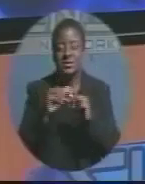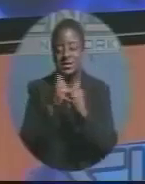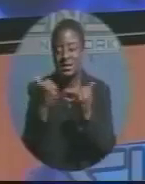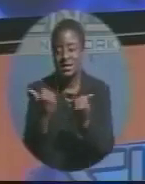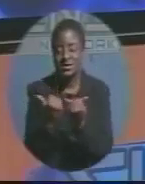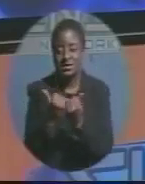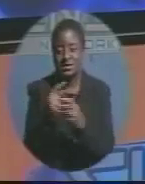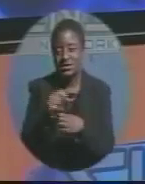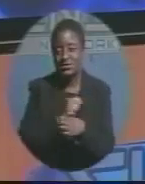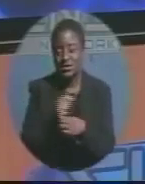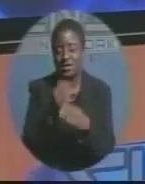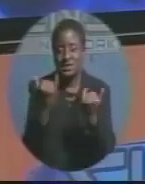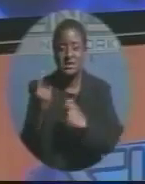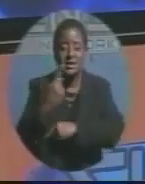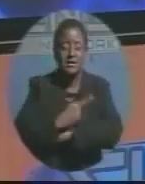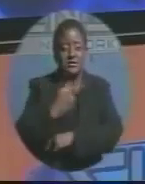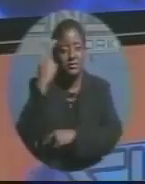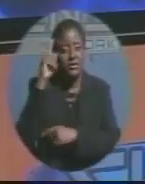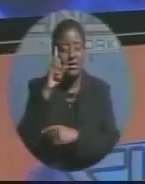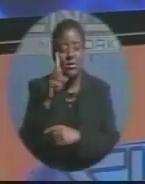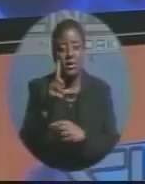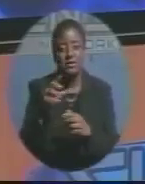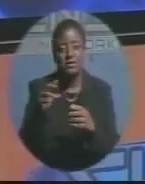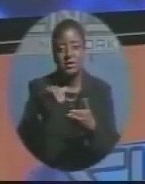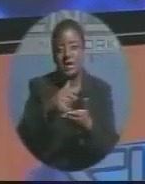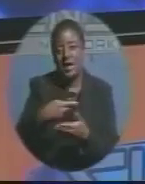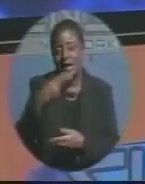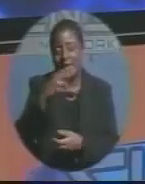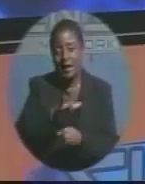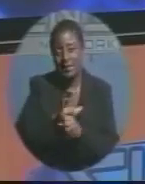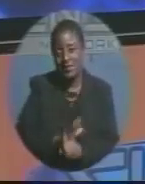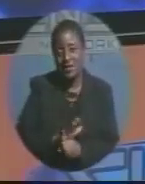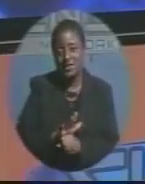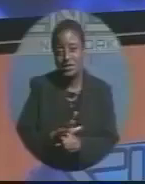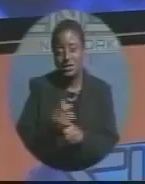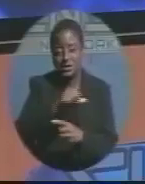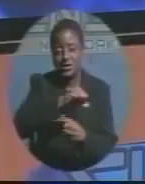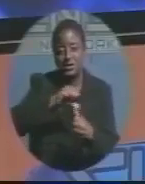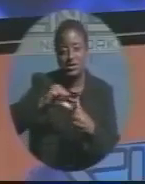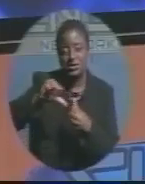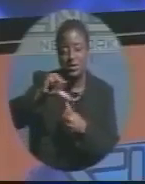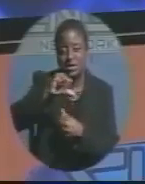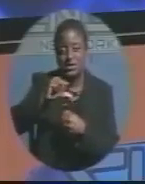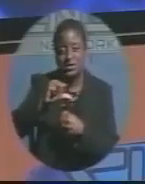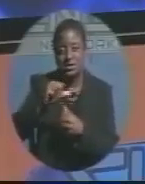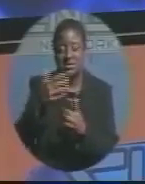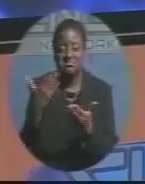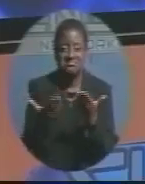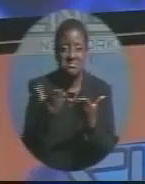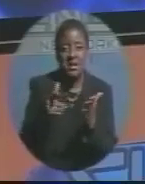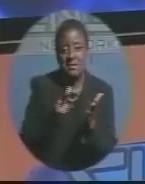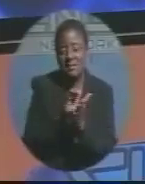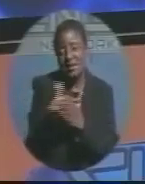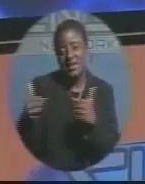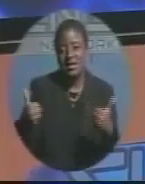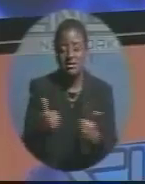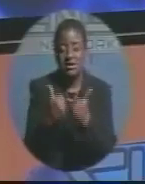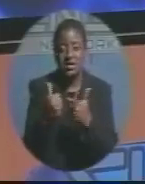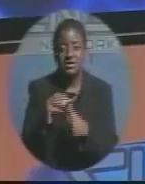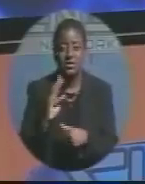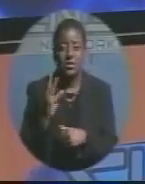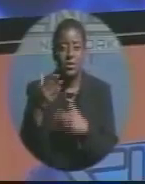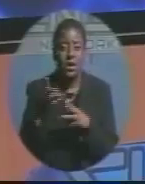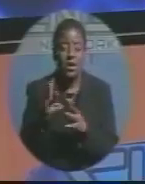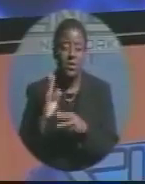Response agencies trained today for one of the most high-pressure situations they may face, a plane crash. And while we hope this doesn't